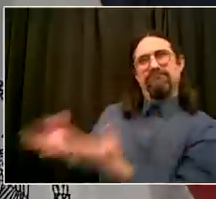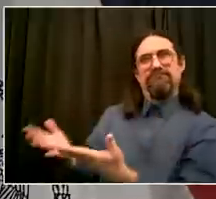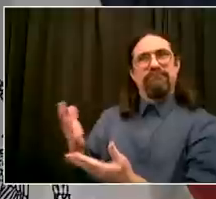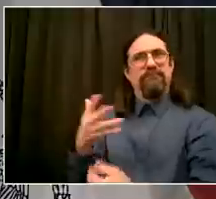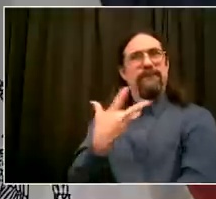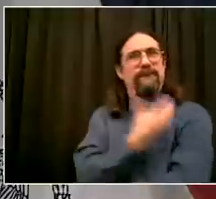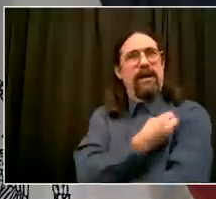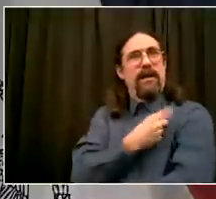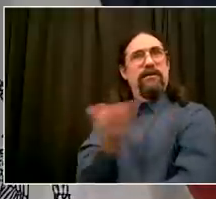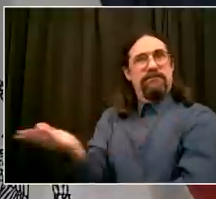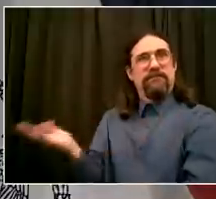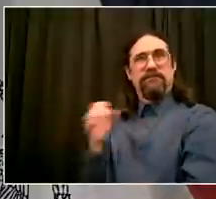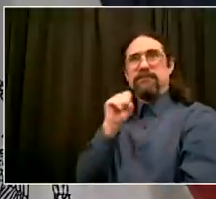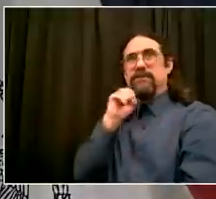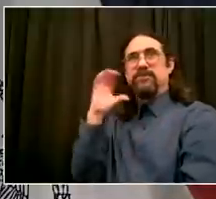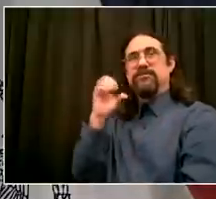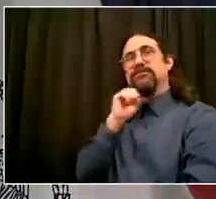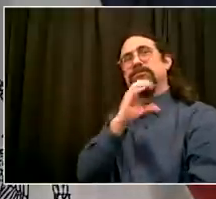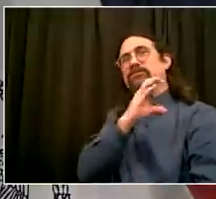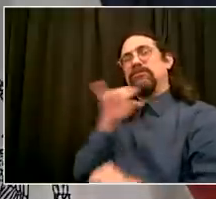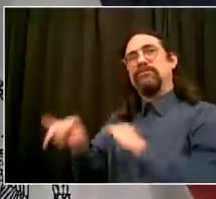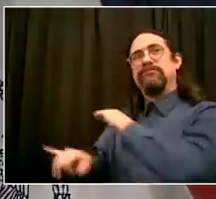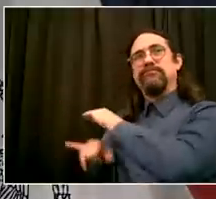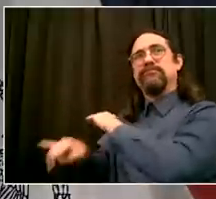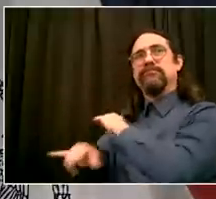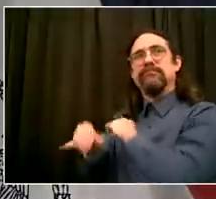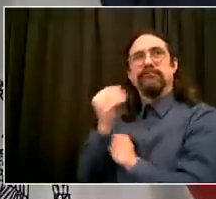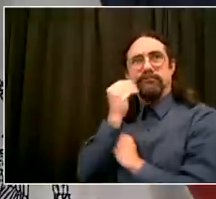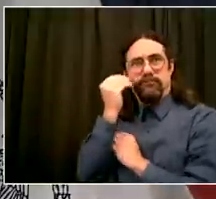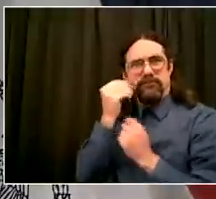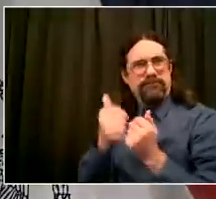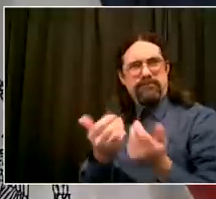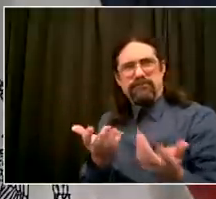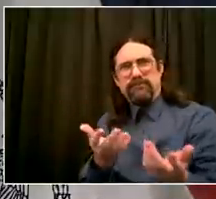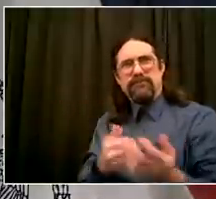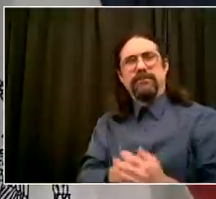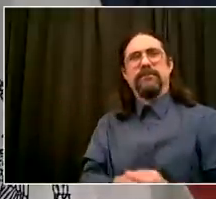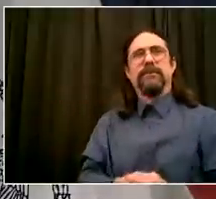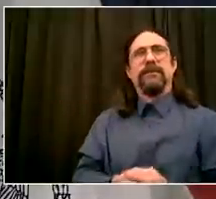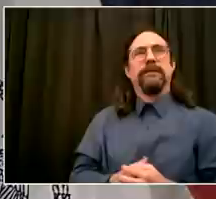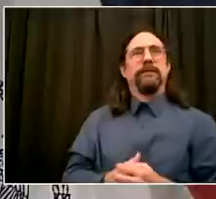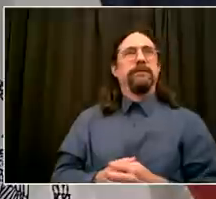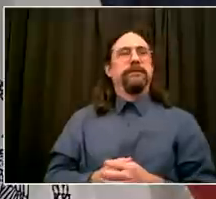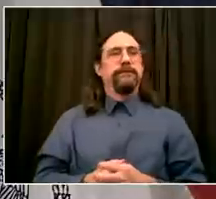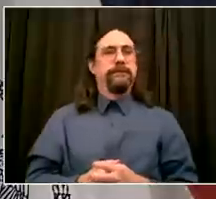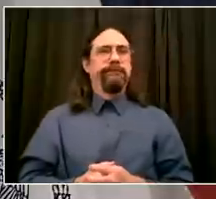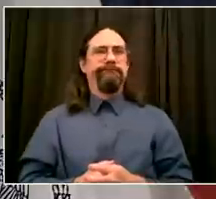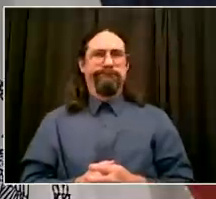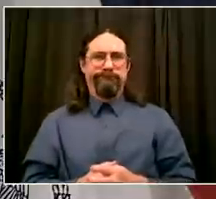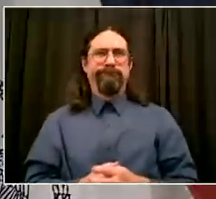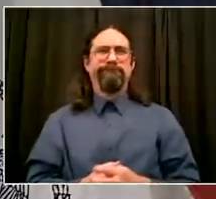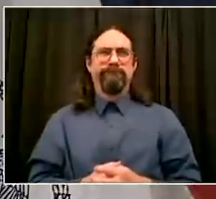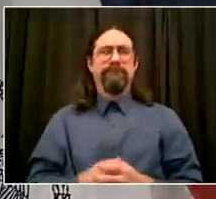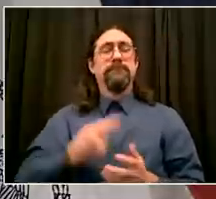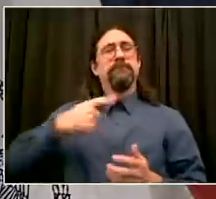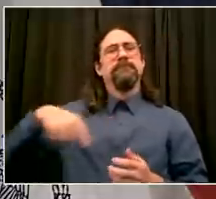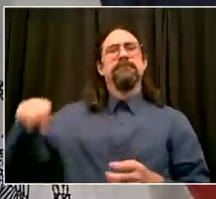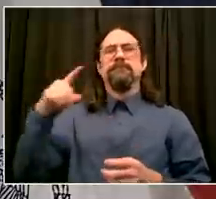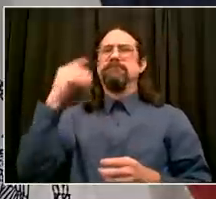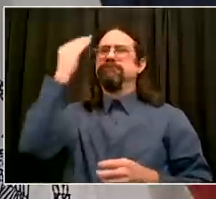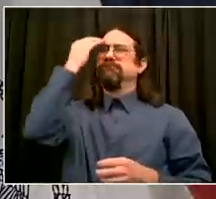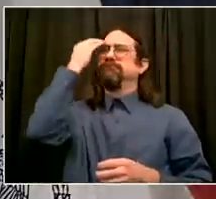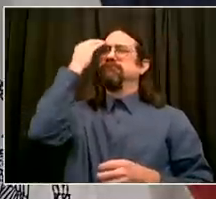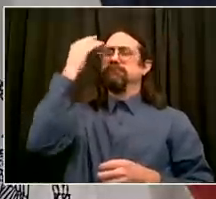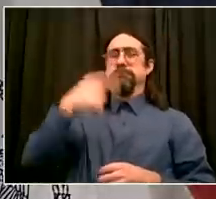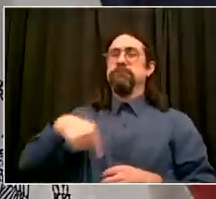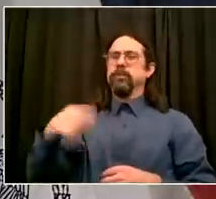we're doing is focusing on reaching as many people as possible in these central locations. And